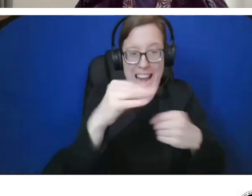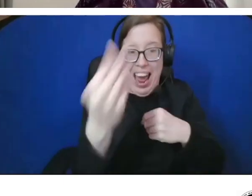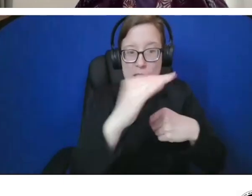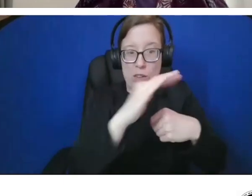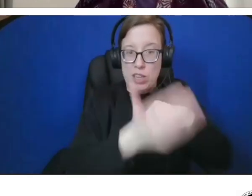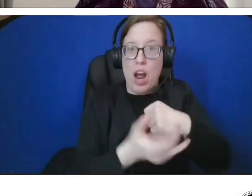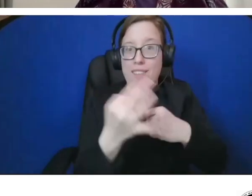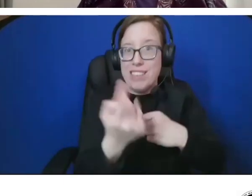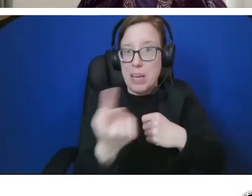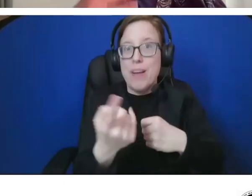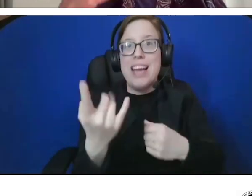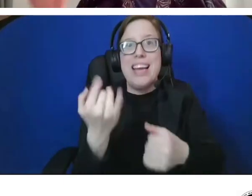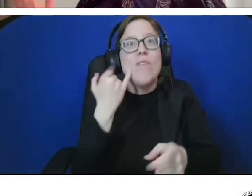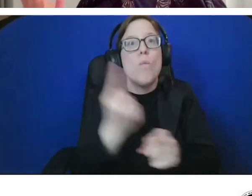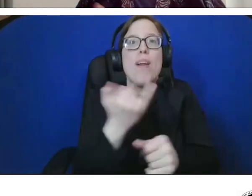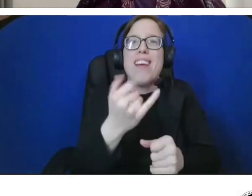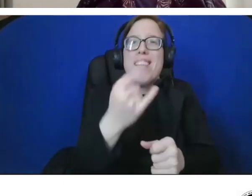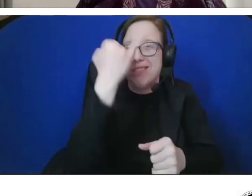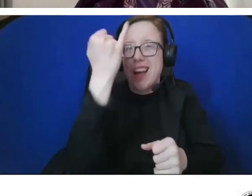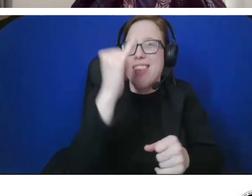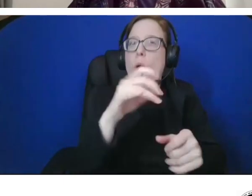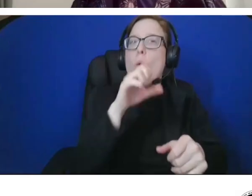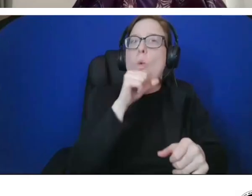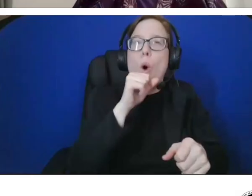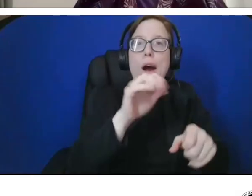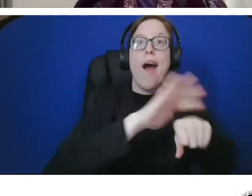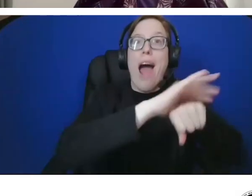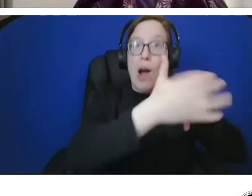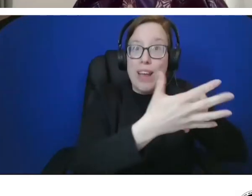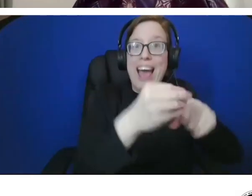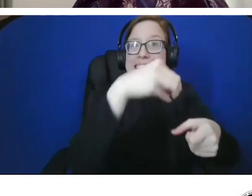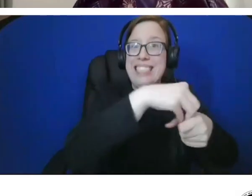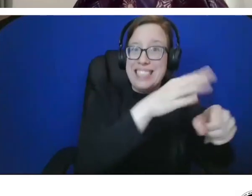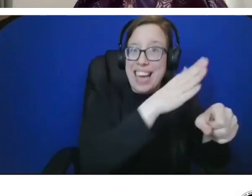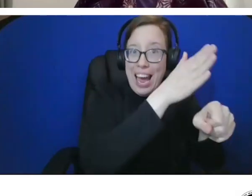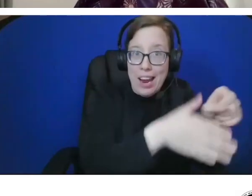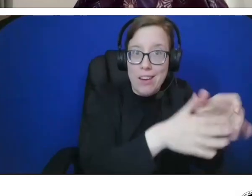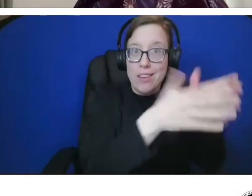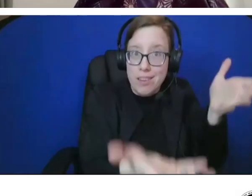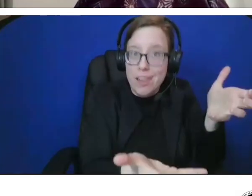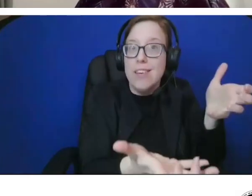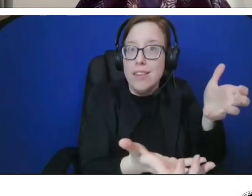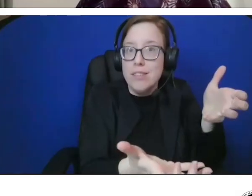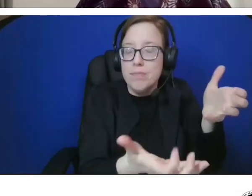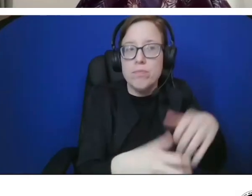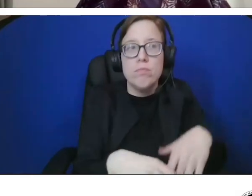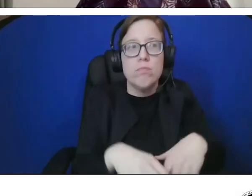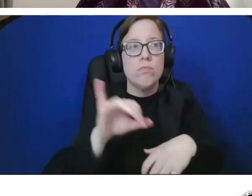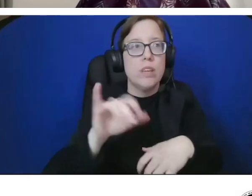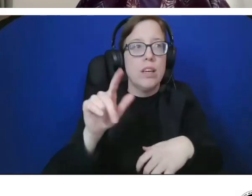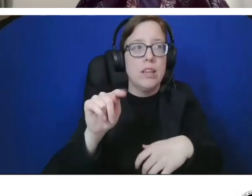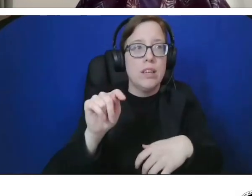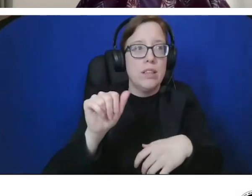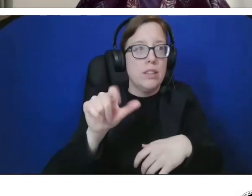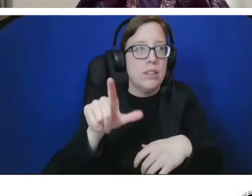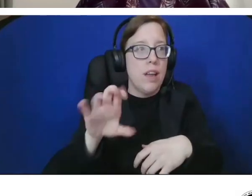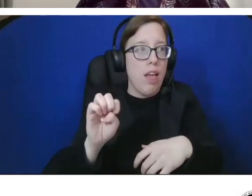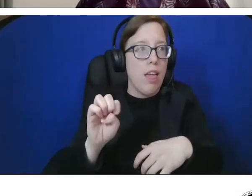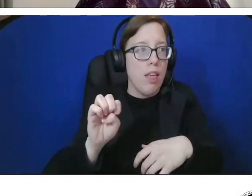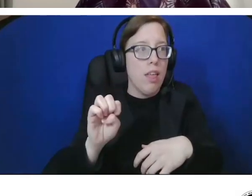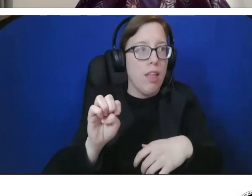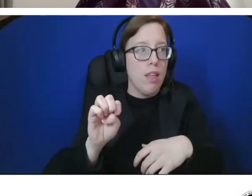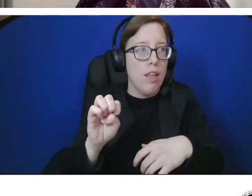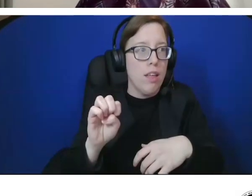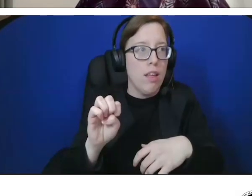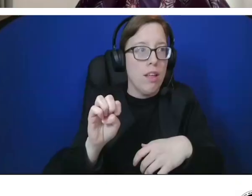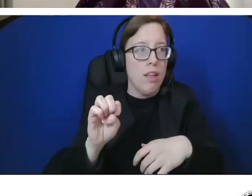it's appropriate and necessary, like the orange that I gave you an example of. And these ideas then, these tactile